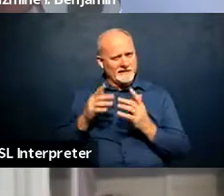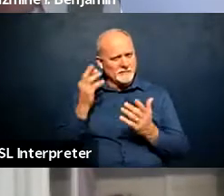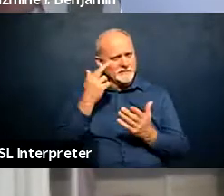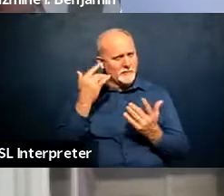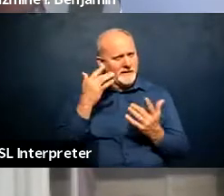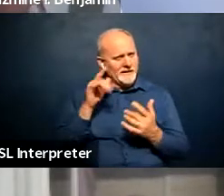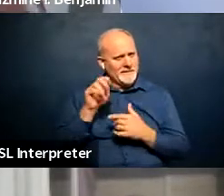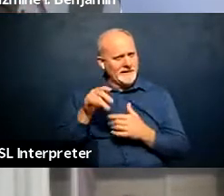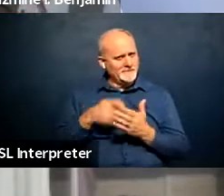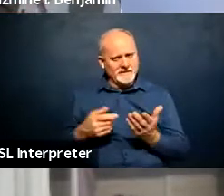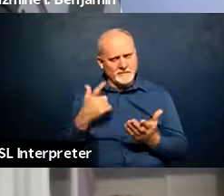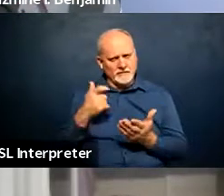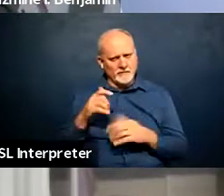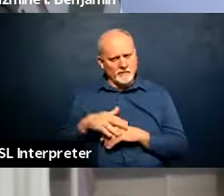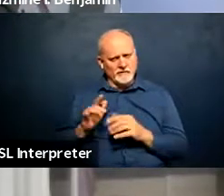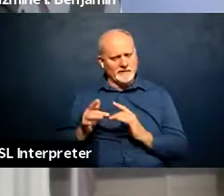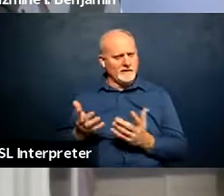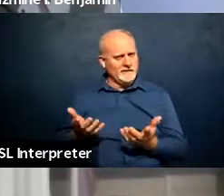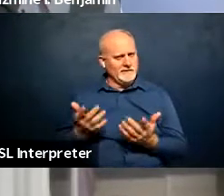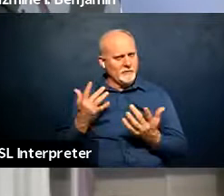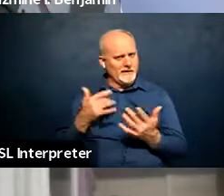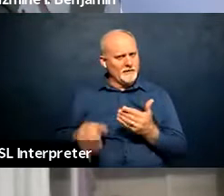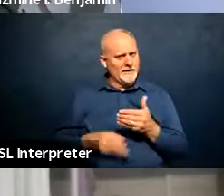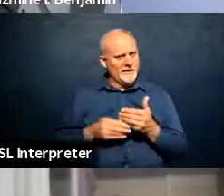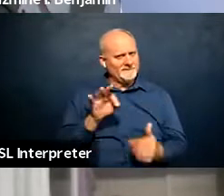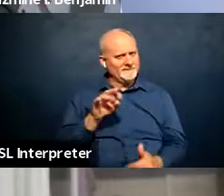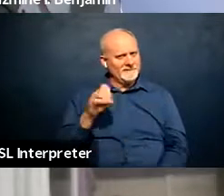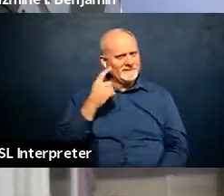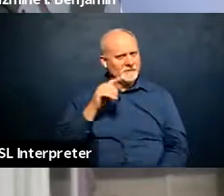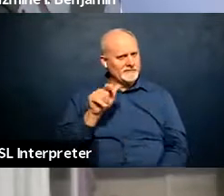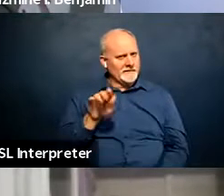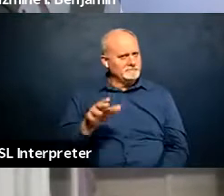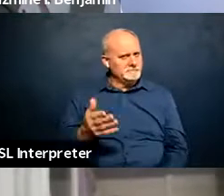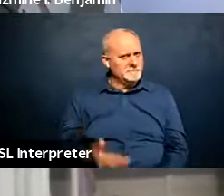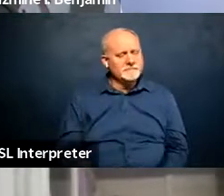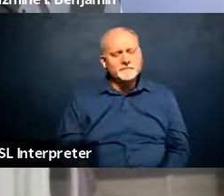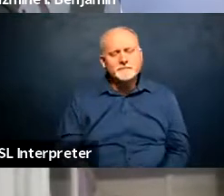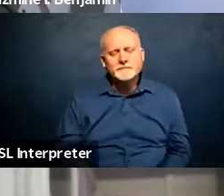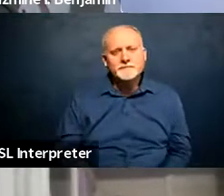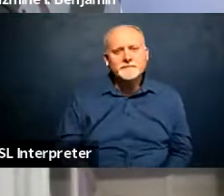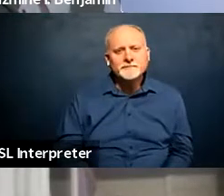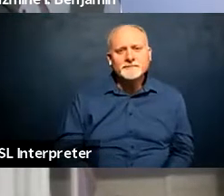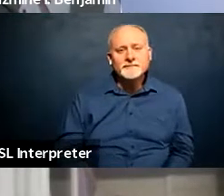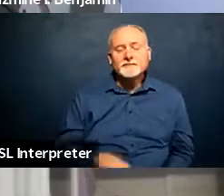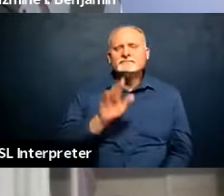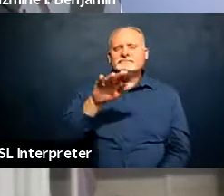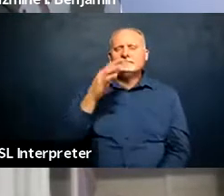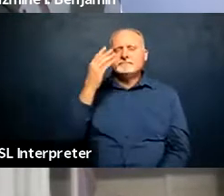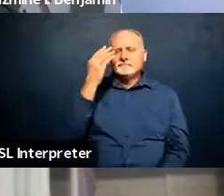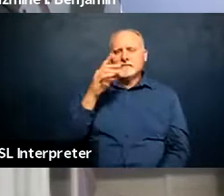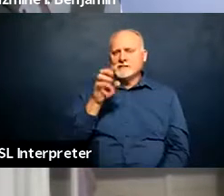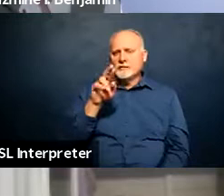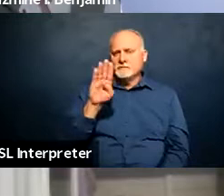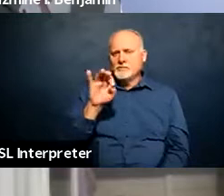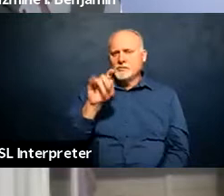lab fees. So I will pass that to Dr. Benoit. Sure. So if you think about the what goes